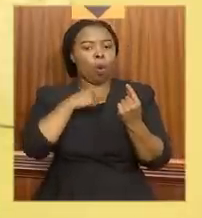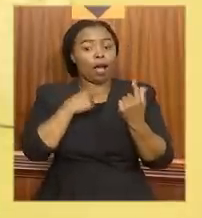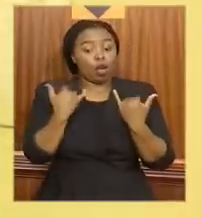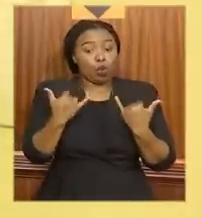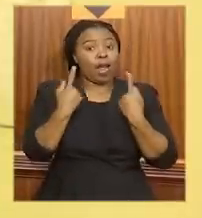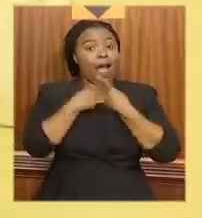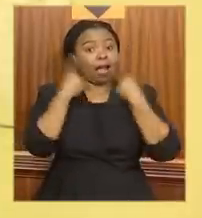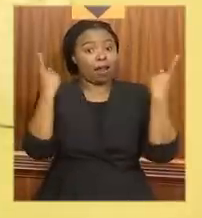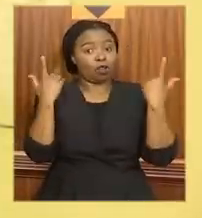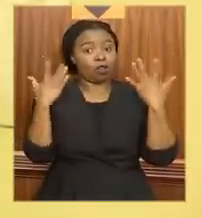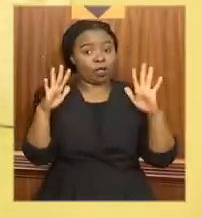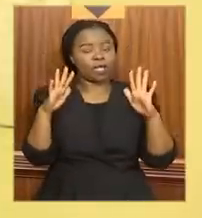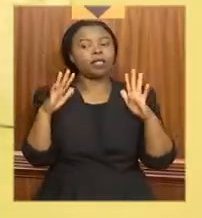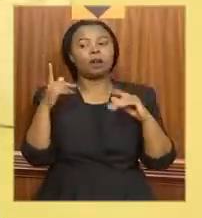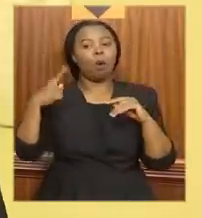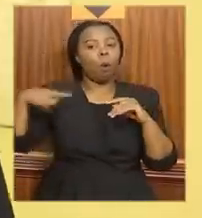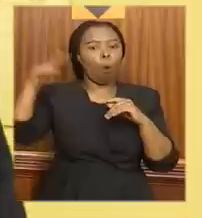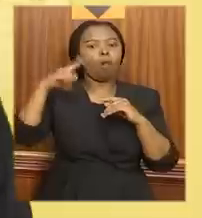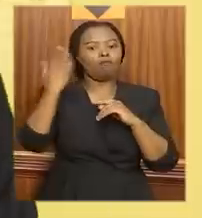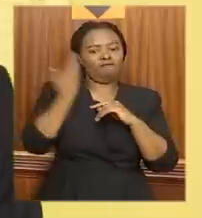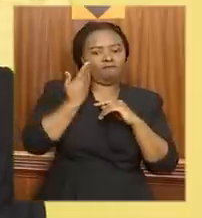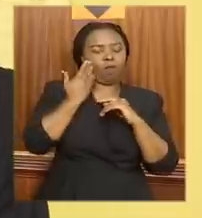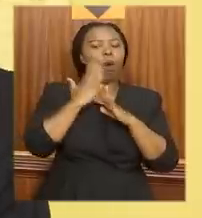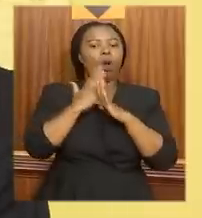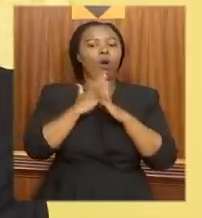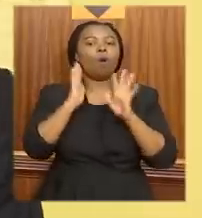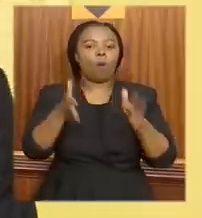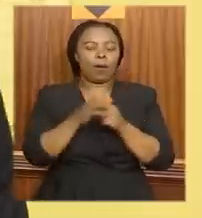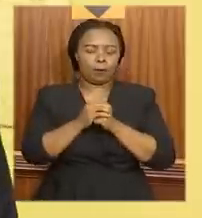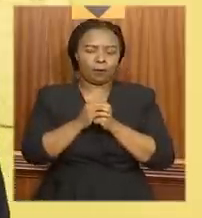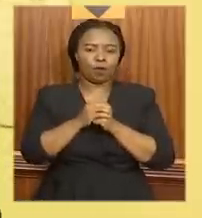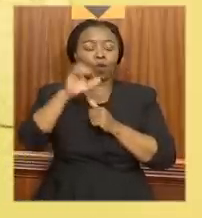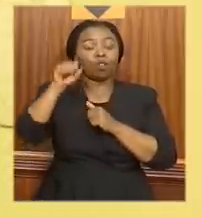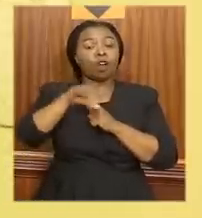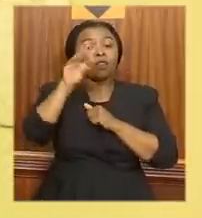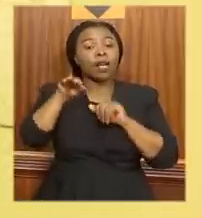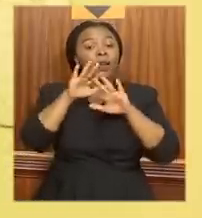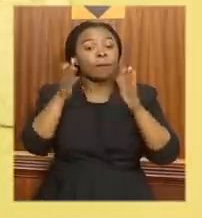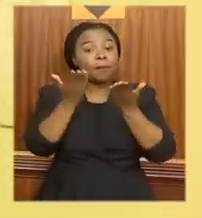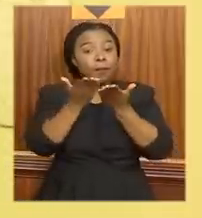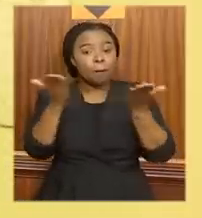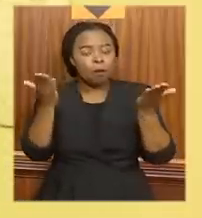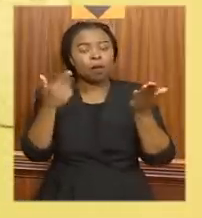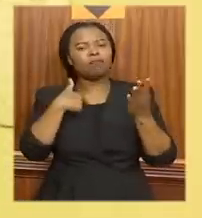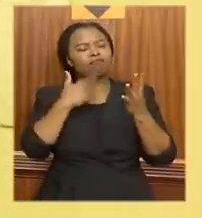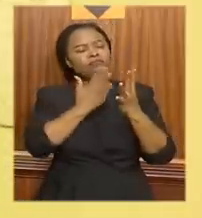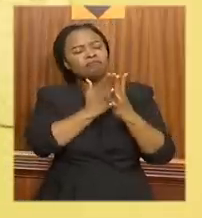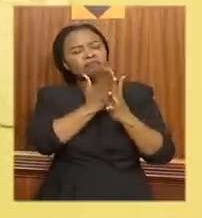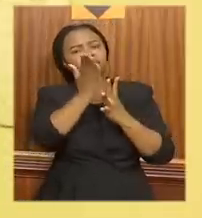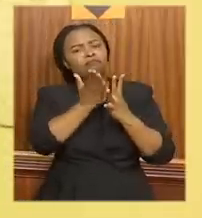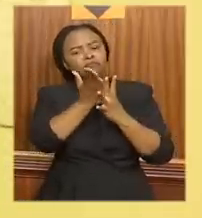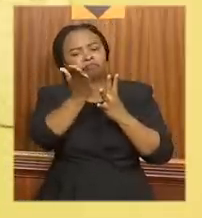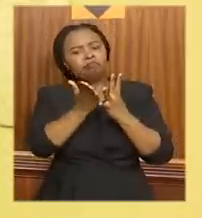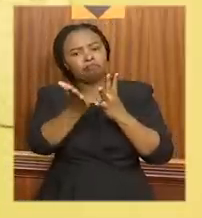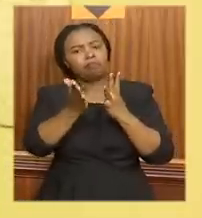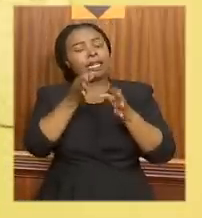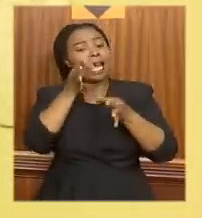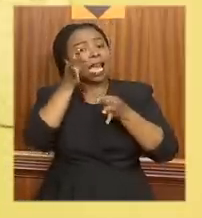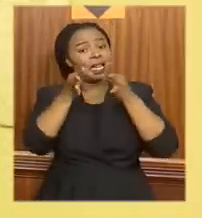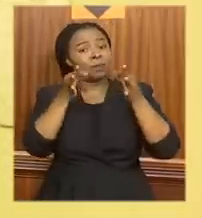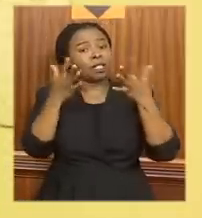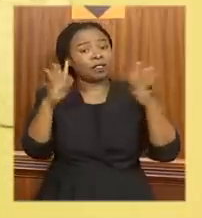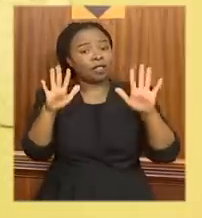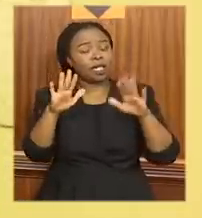today. So, fellow South Africans, the measures I have outlined are not just